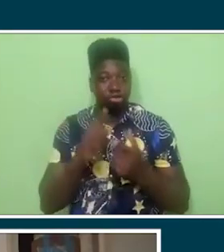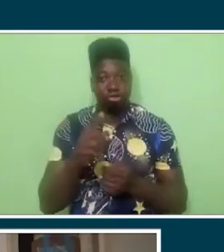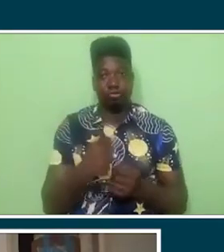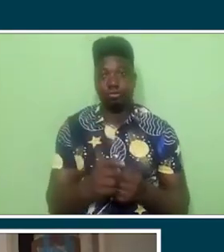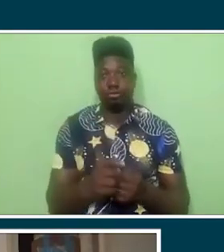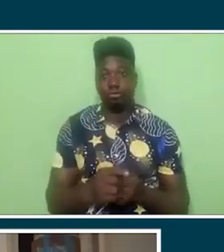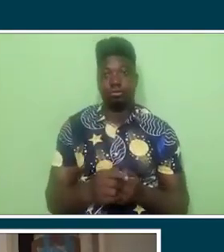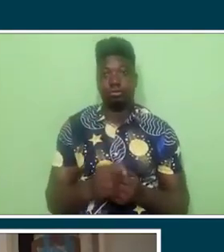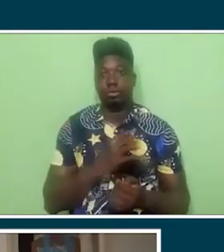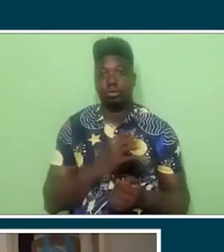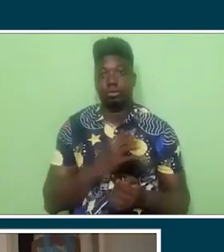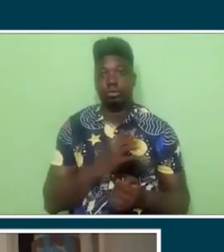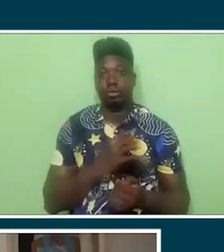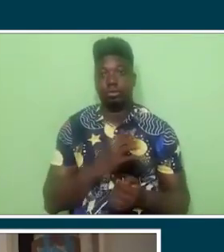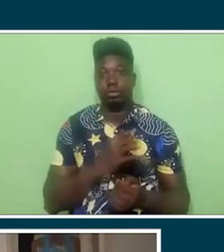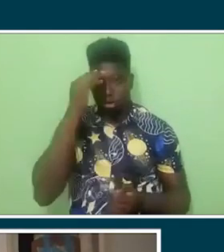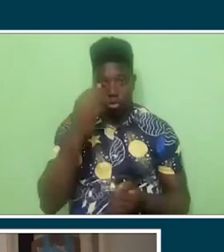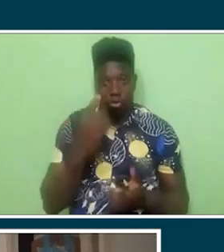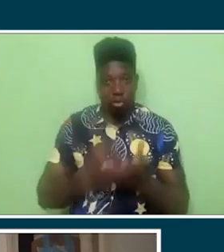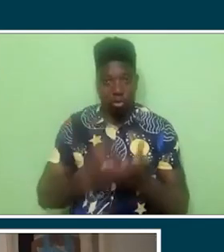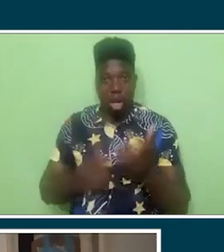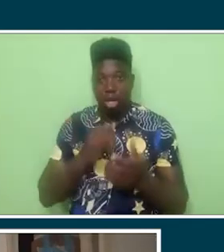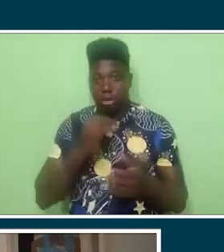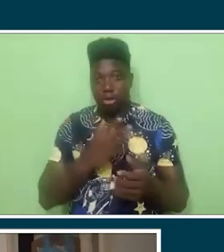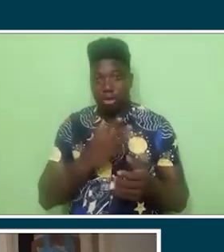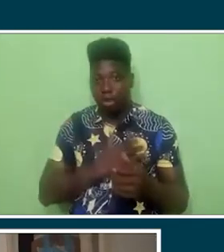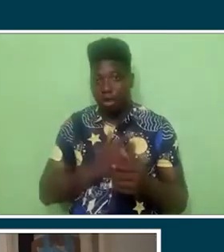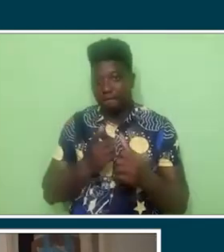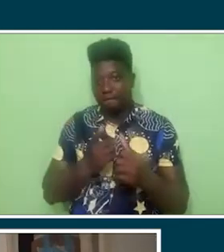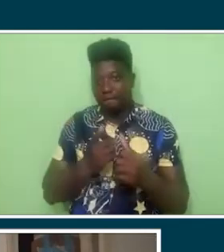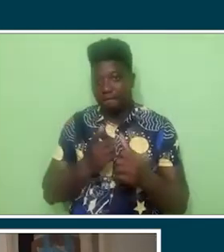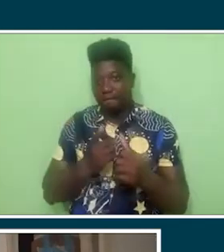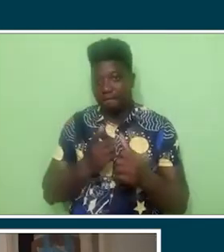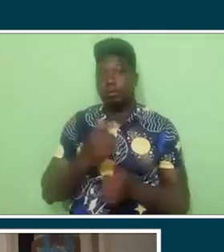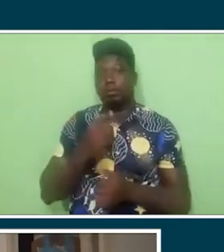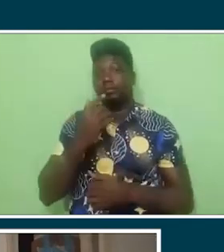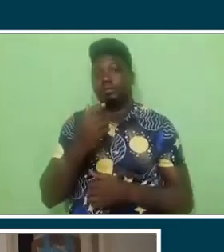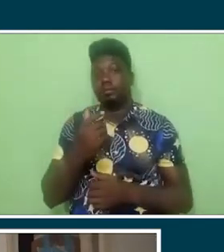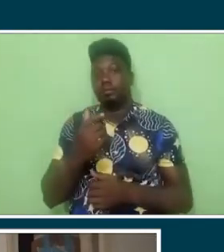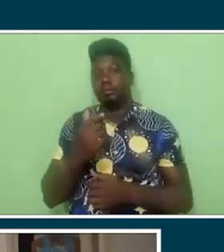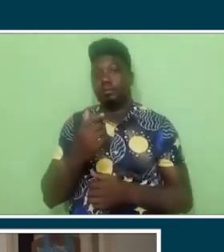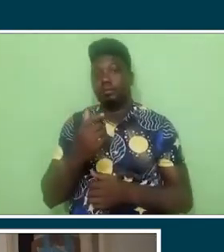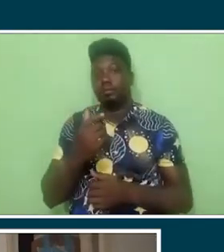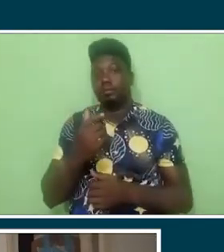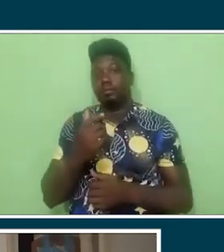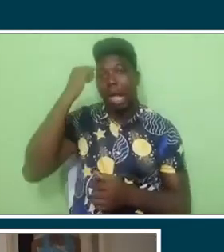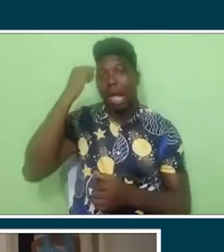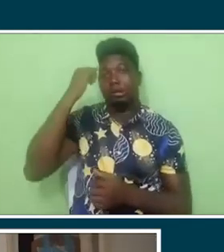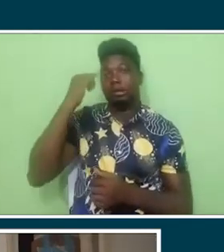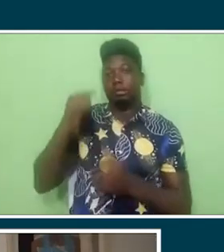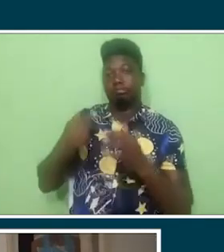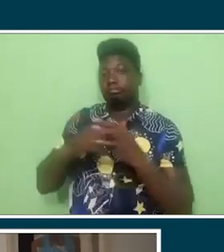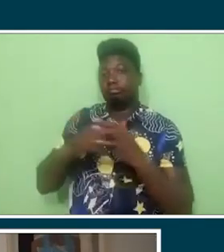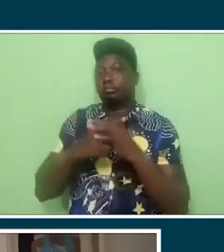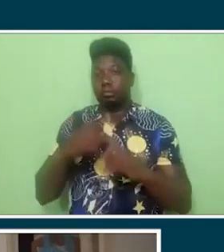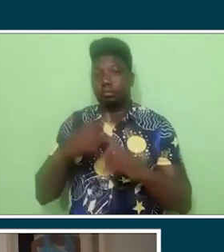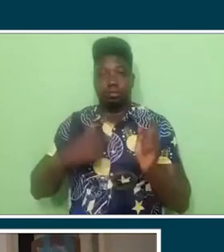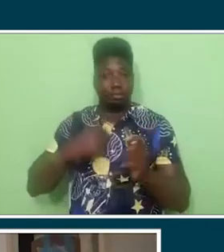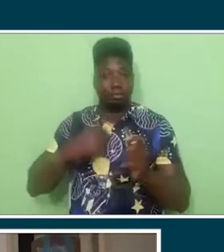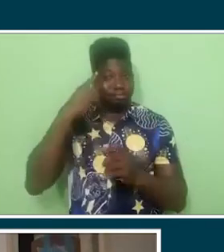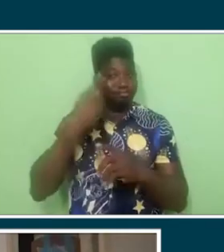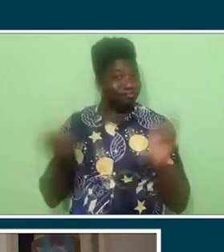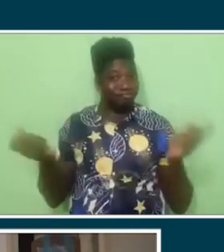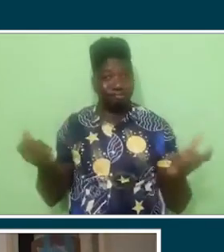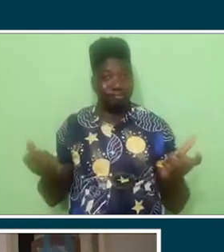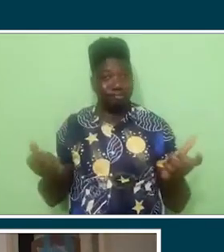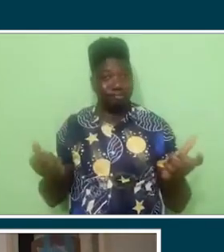and what if my first thought coming up is, well, but I've been hurt. So I've been hurt.